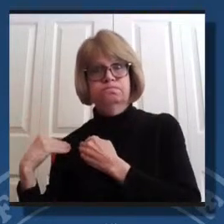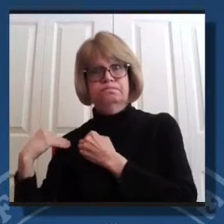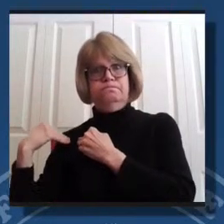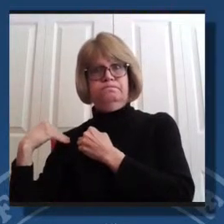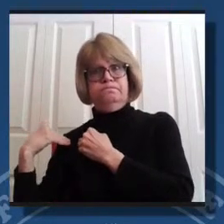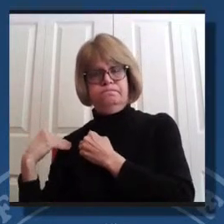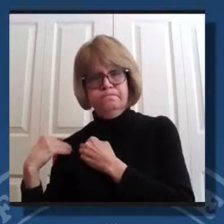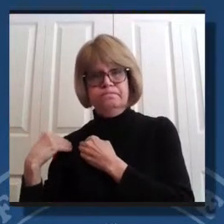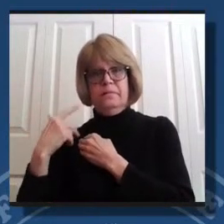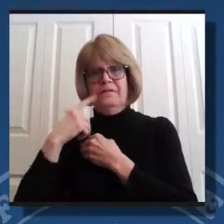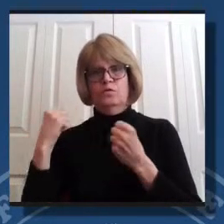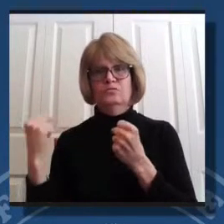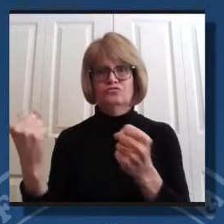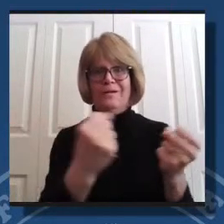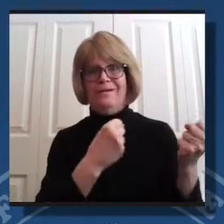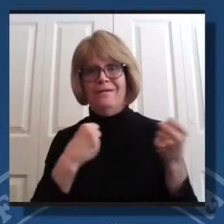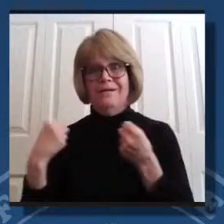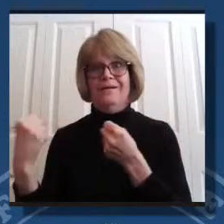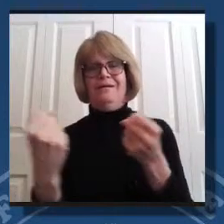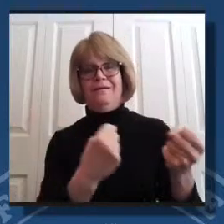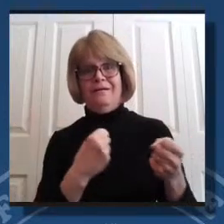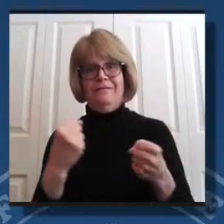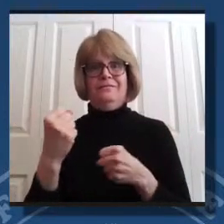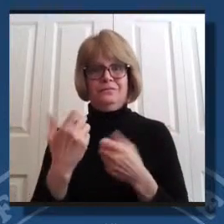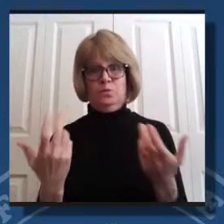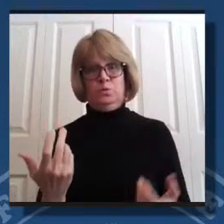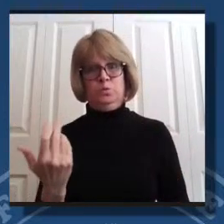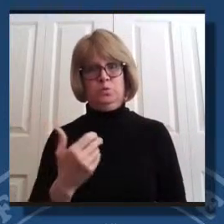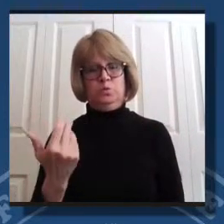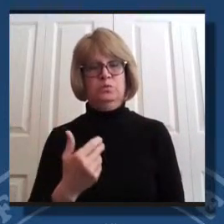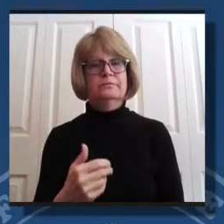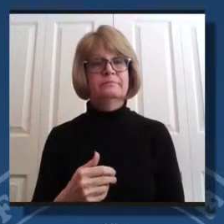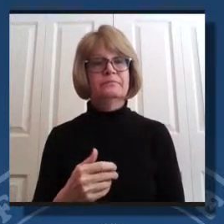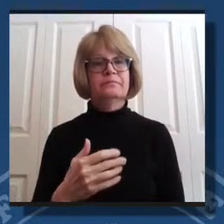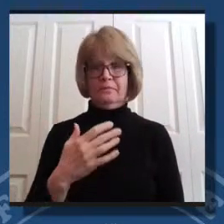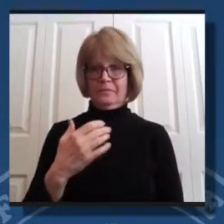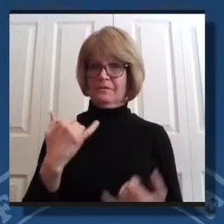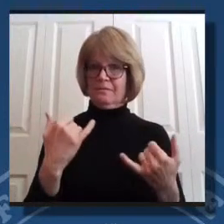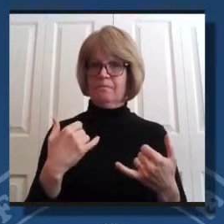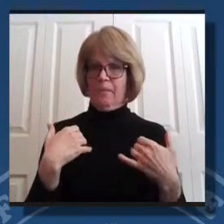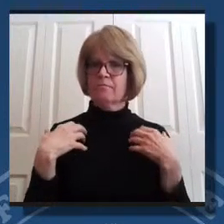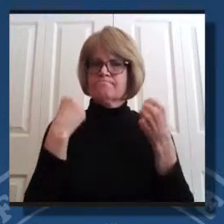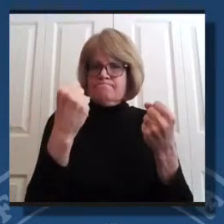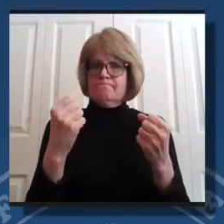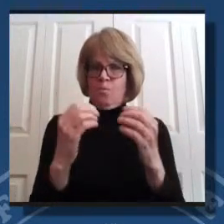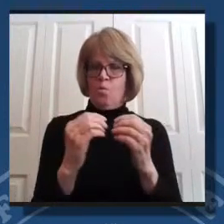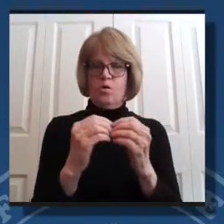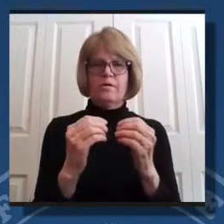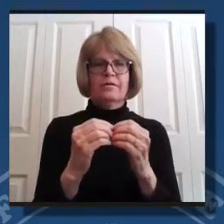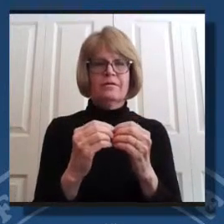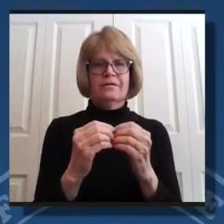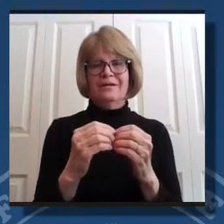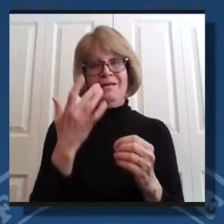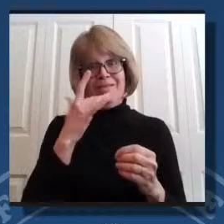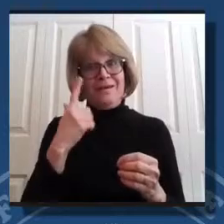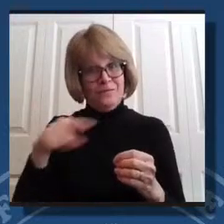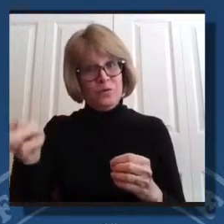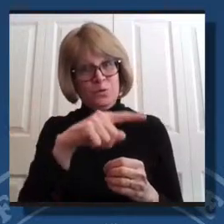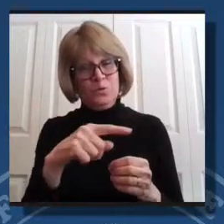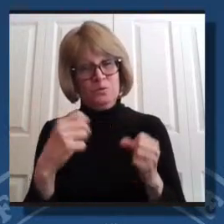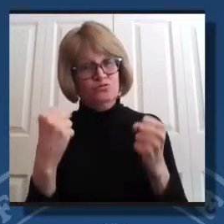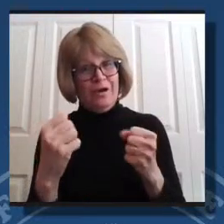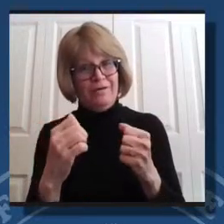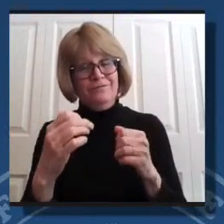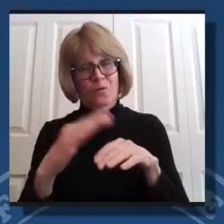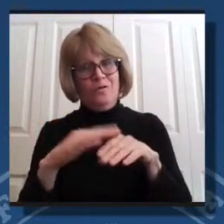being on the road and operating a motor vehicle. My confidence has grown, lucky for those of you on the road with me, but